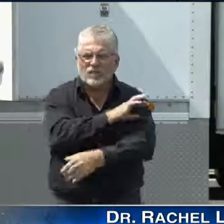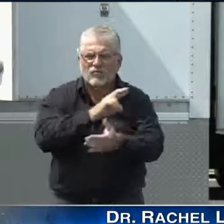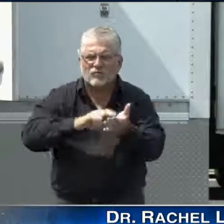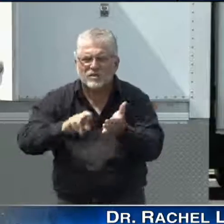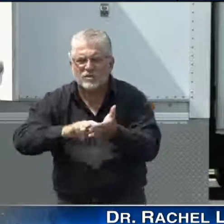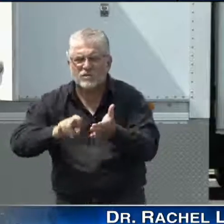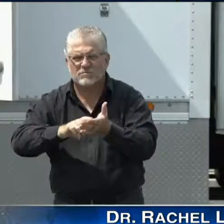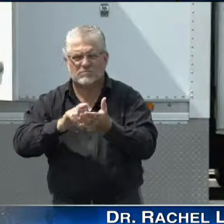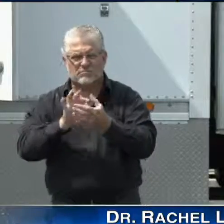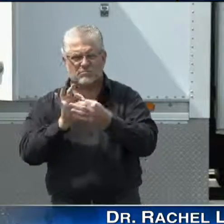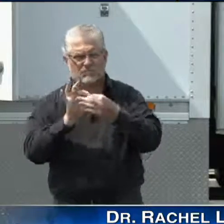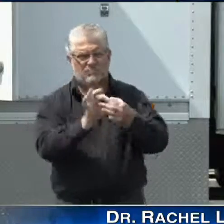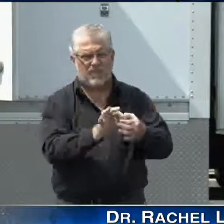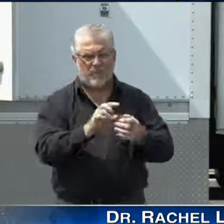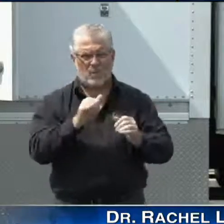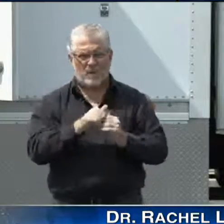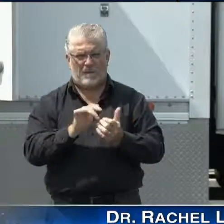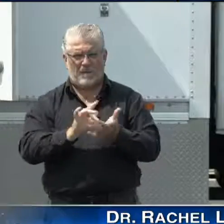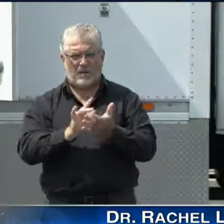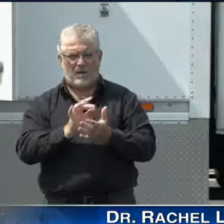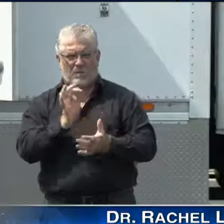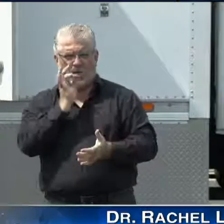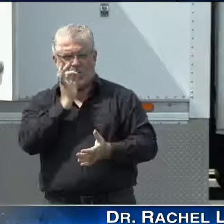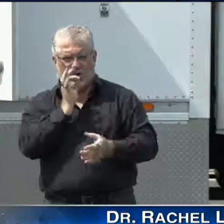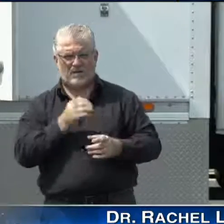I think that, as the governor said, now is the time.